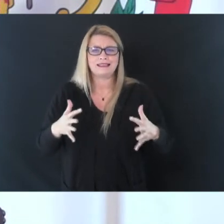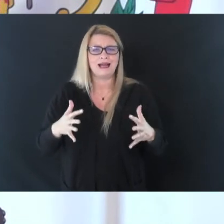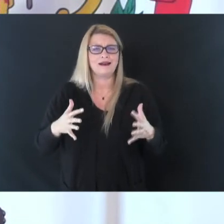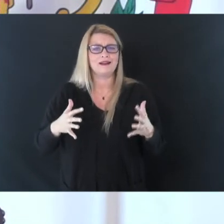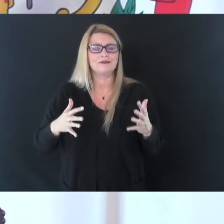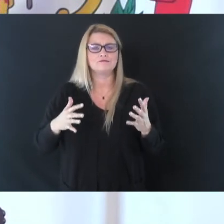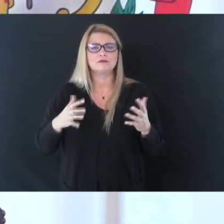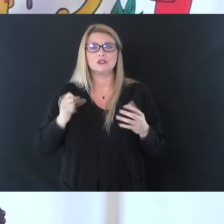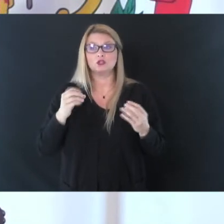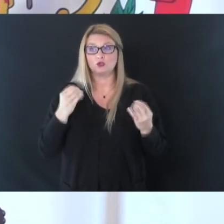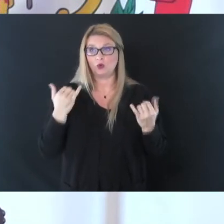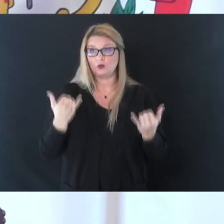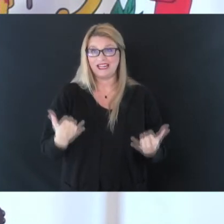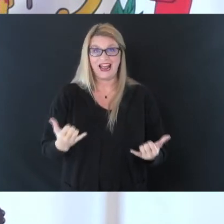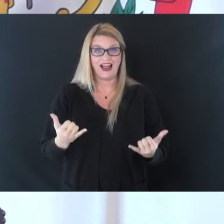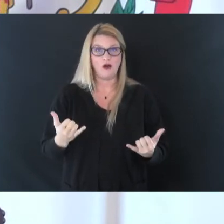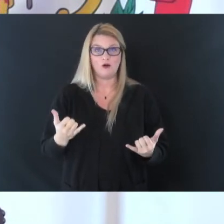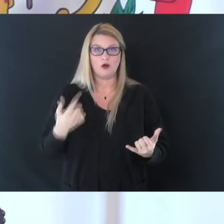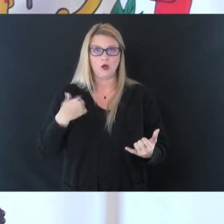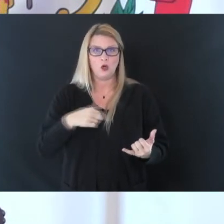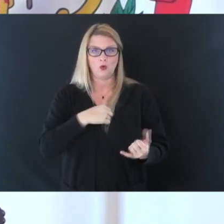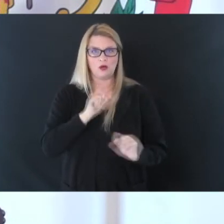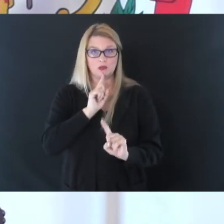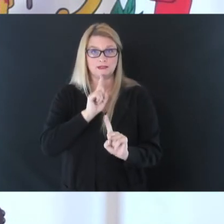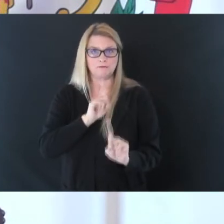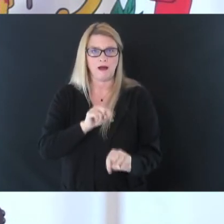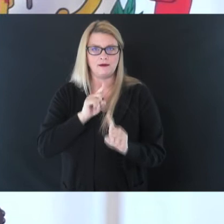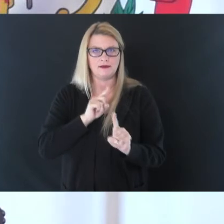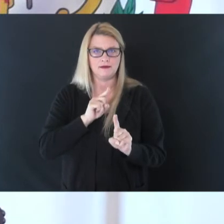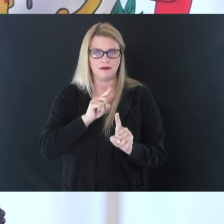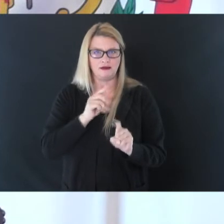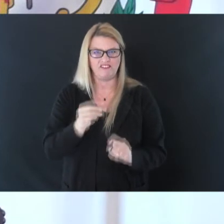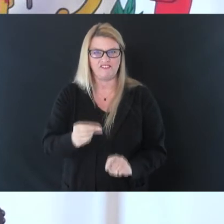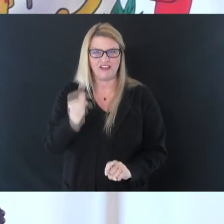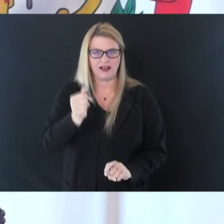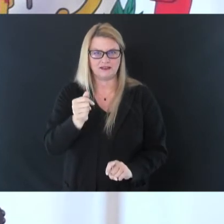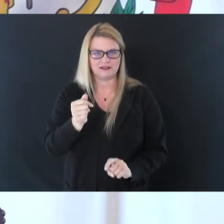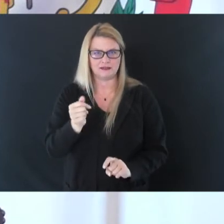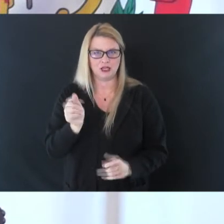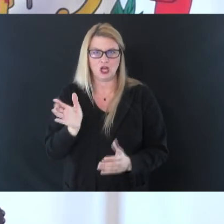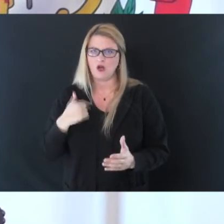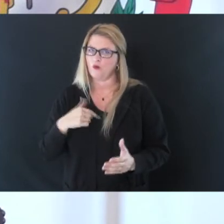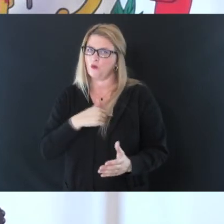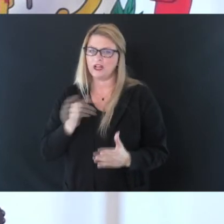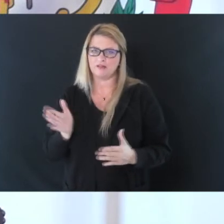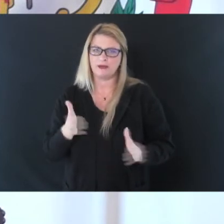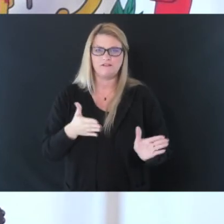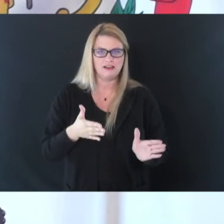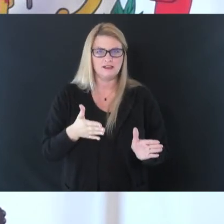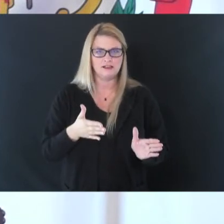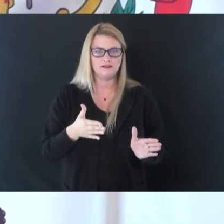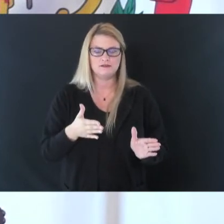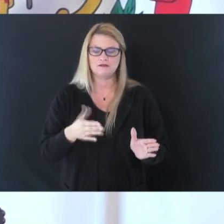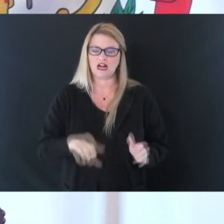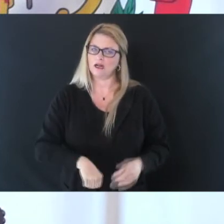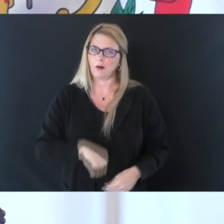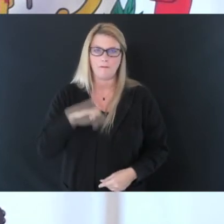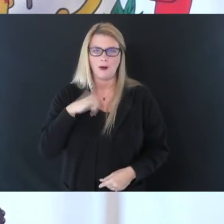So for this, we have moved and we pivoted, and I am immensely